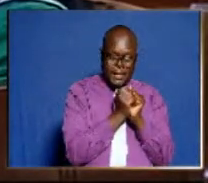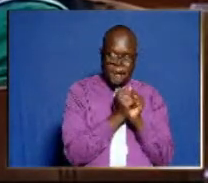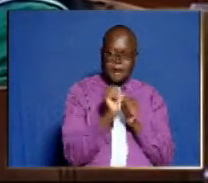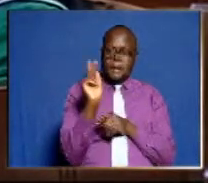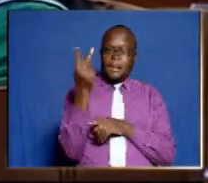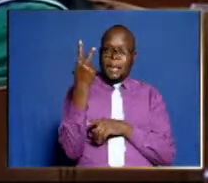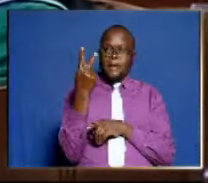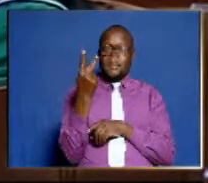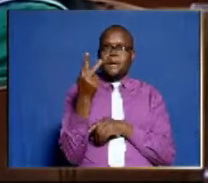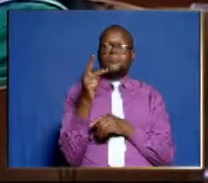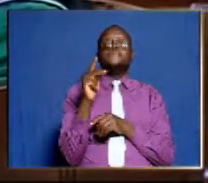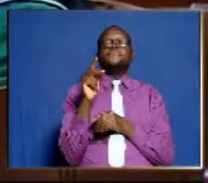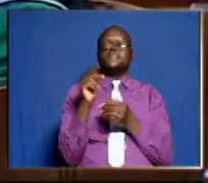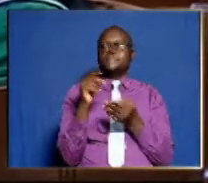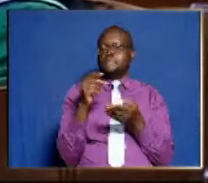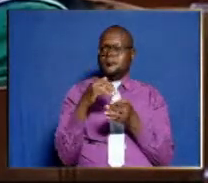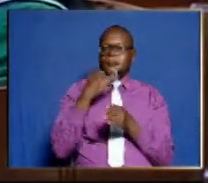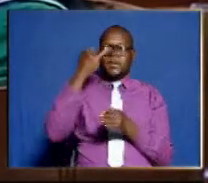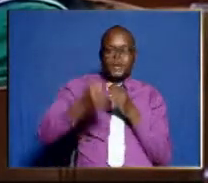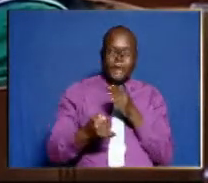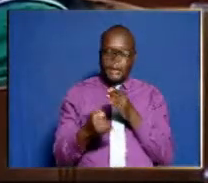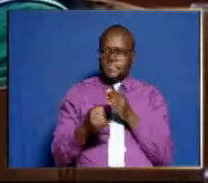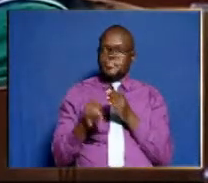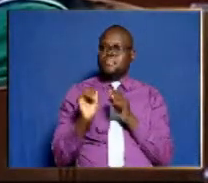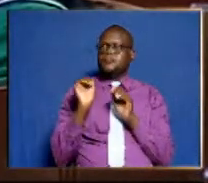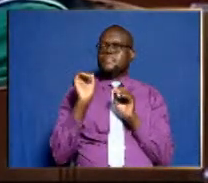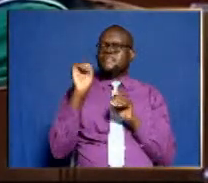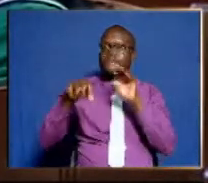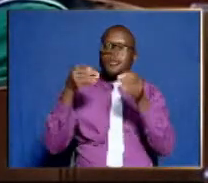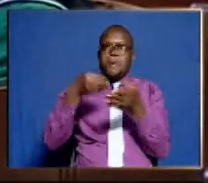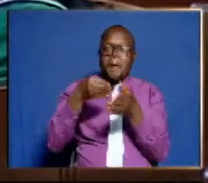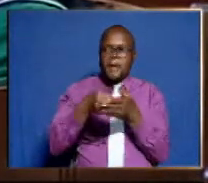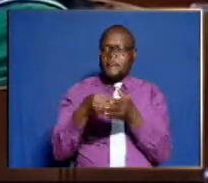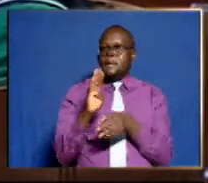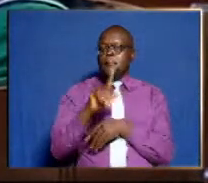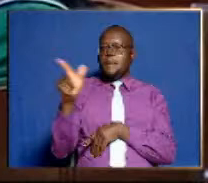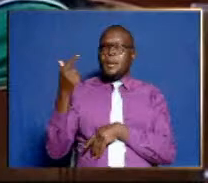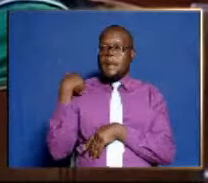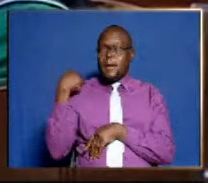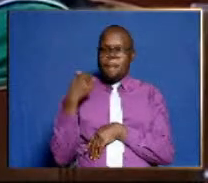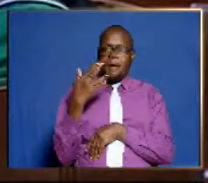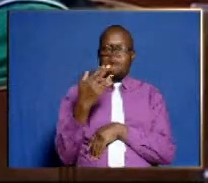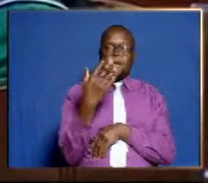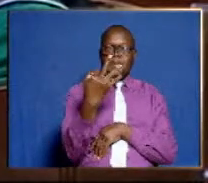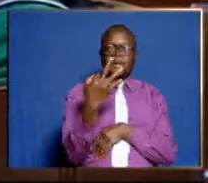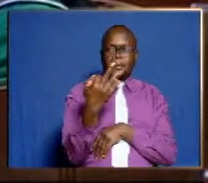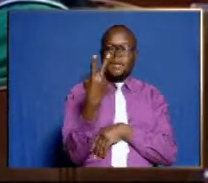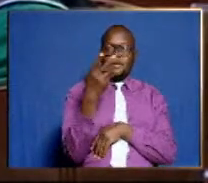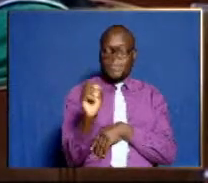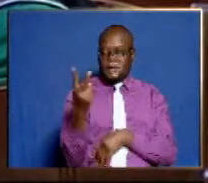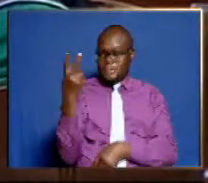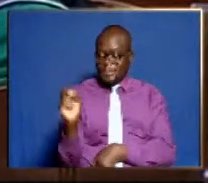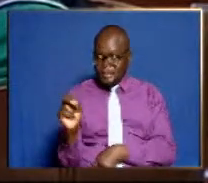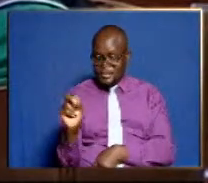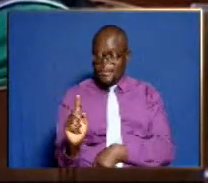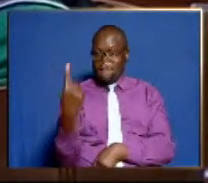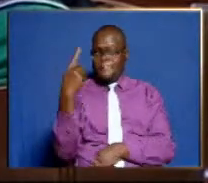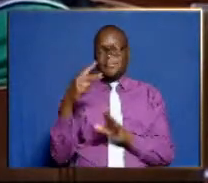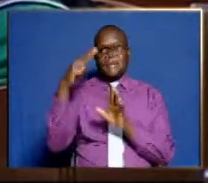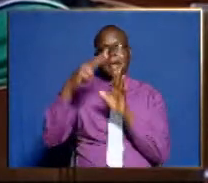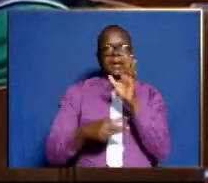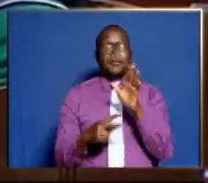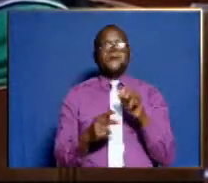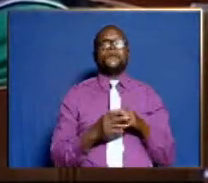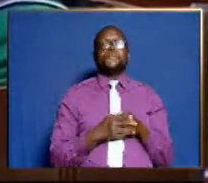Kenya Deposit Insurance Amendment Bill, National Assembly Bill number 43 of 2020, first